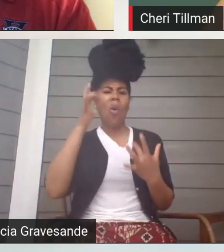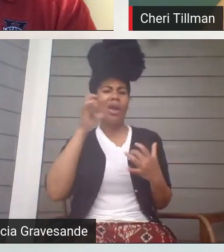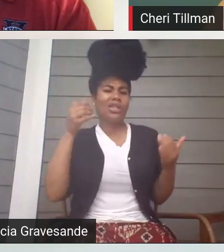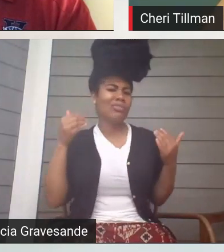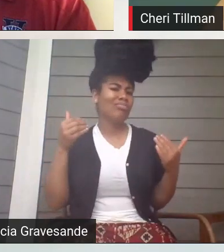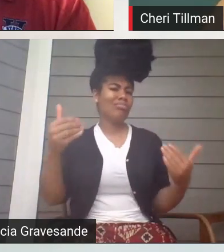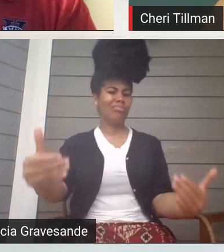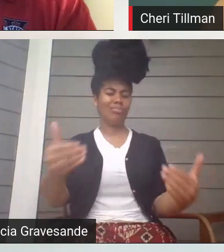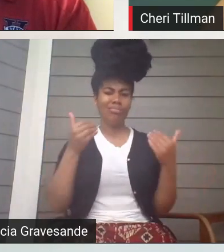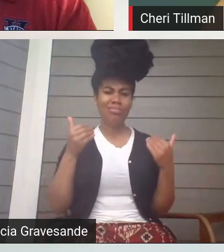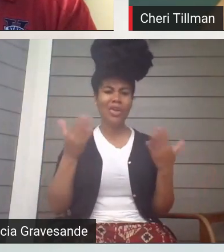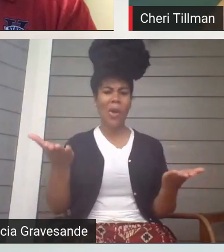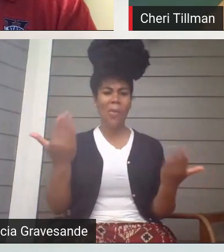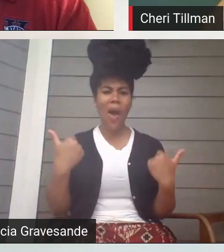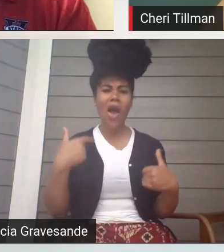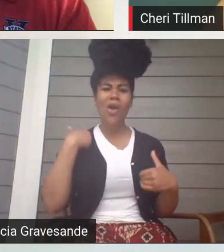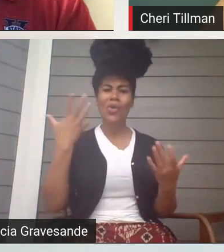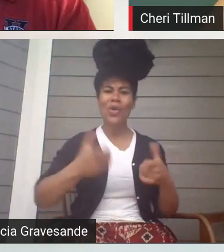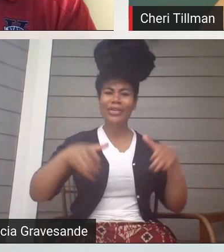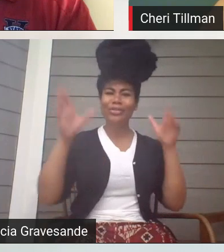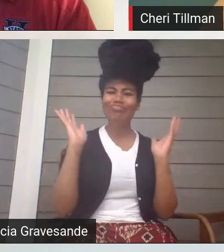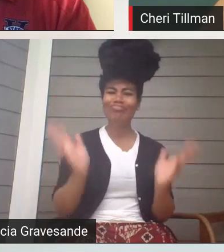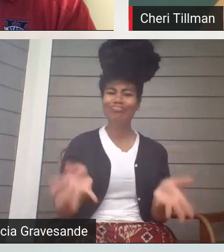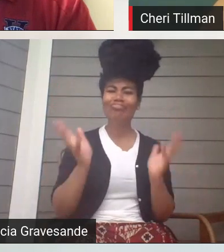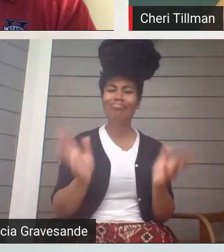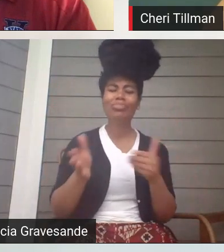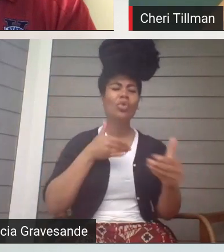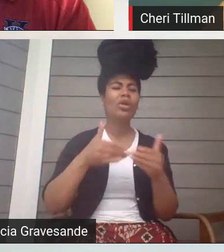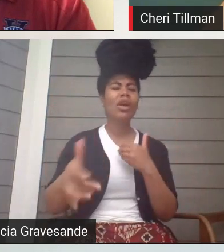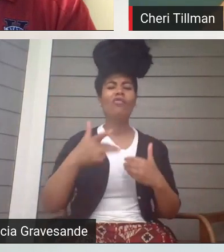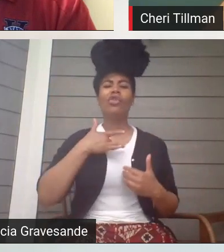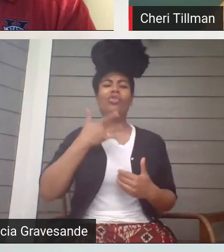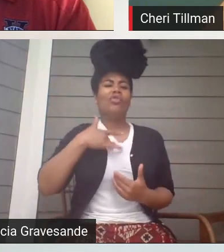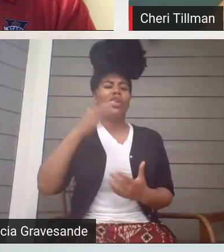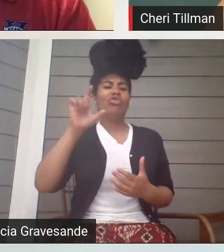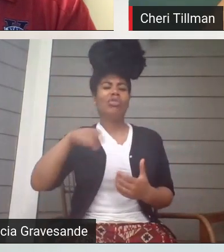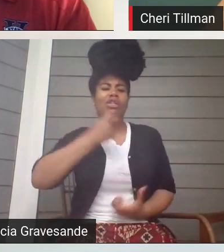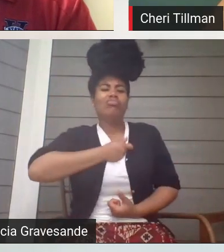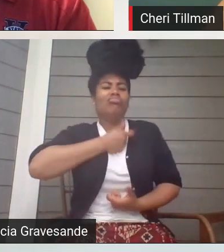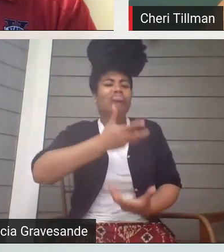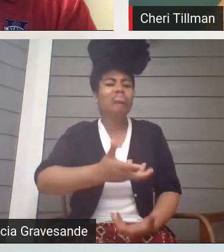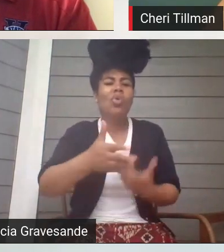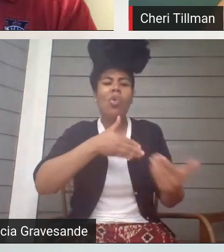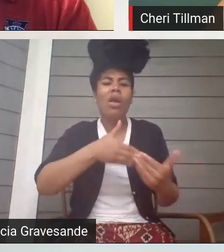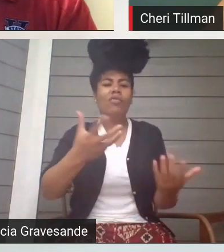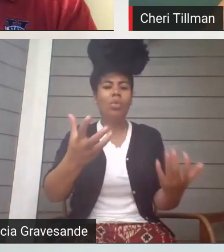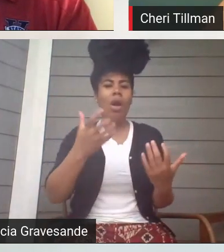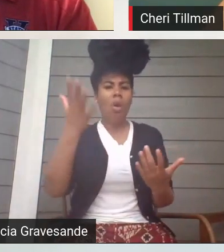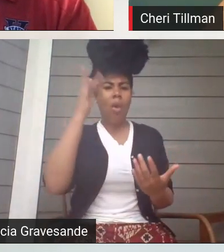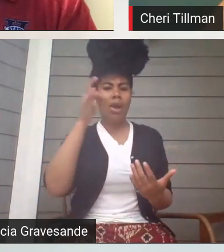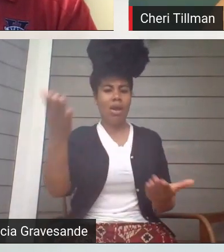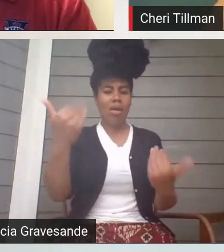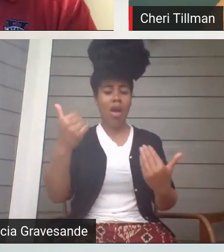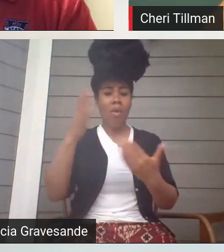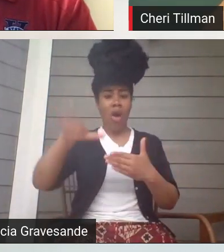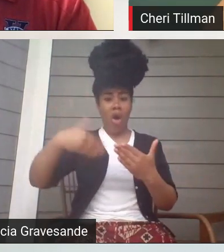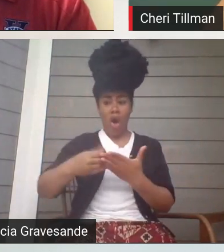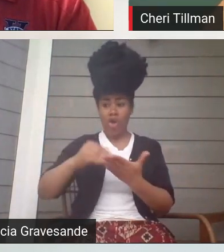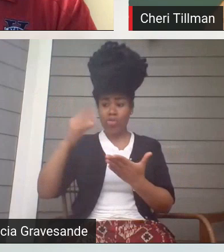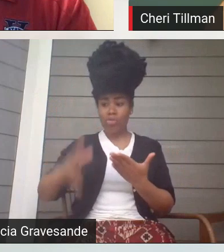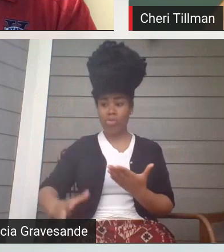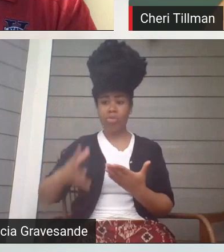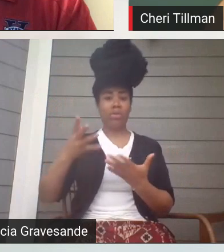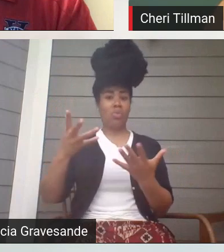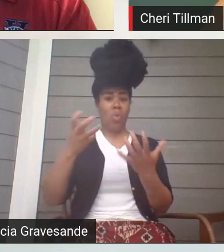office. We want to talk to you whenever you want to talk to us. Not all students are going to want to see us 4 or 5 times